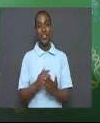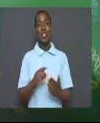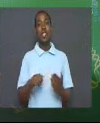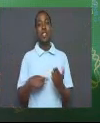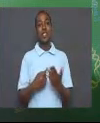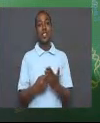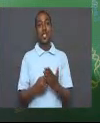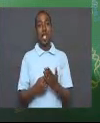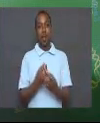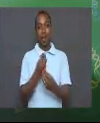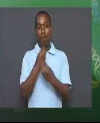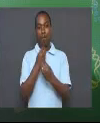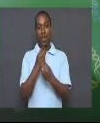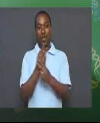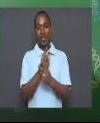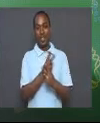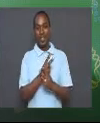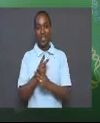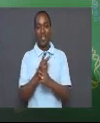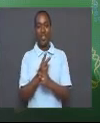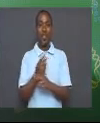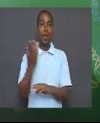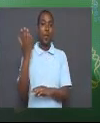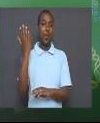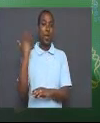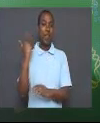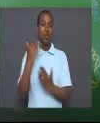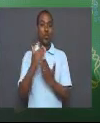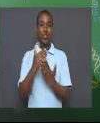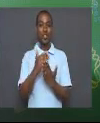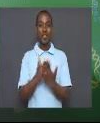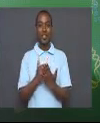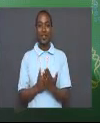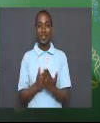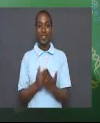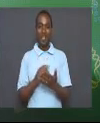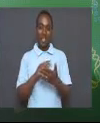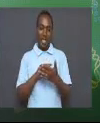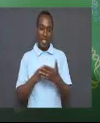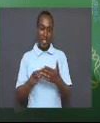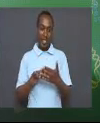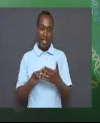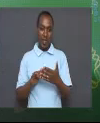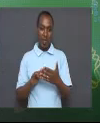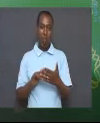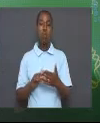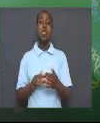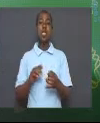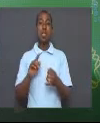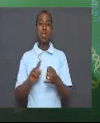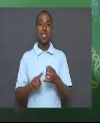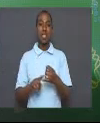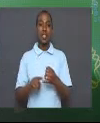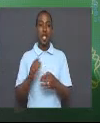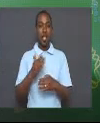food care. In our last lesson, we studied the final stages